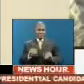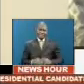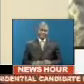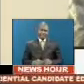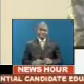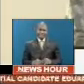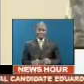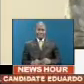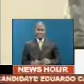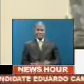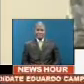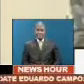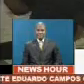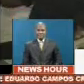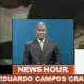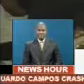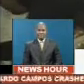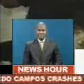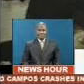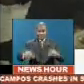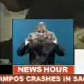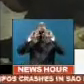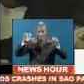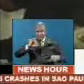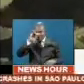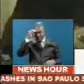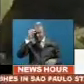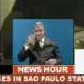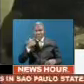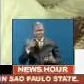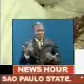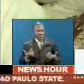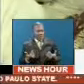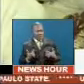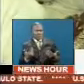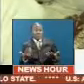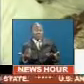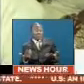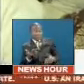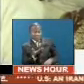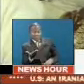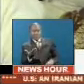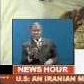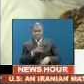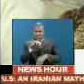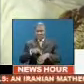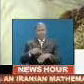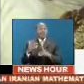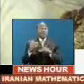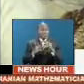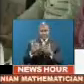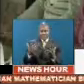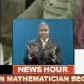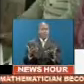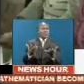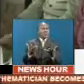illegal under the laws of Ghana. President John Mahama said the youth are the resource for nation building and need that springboard